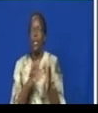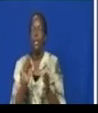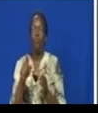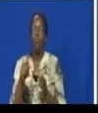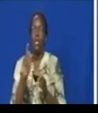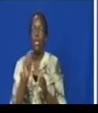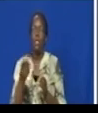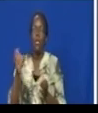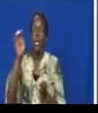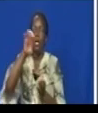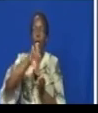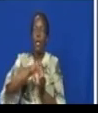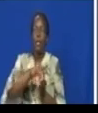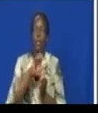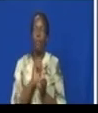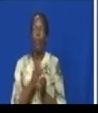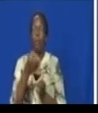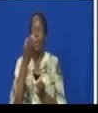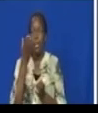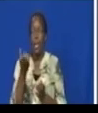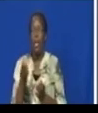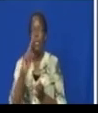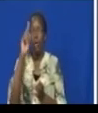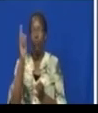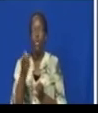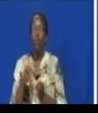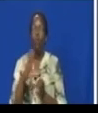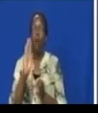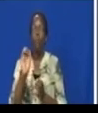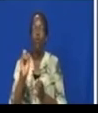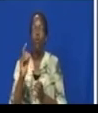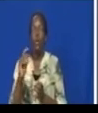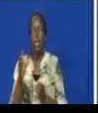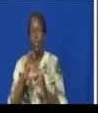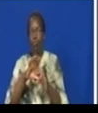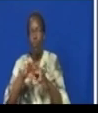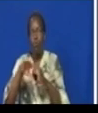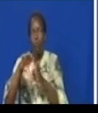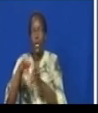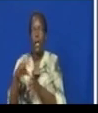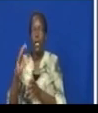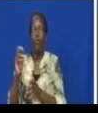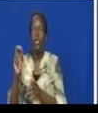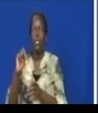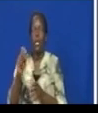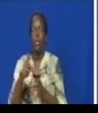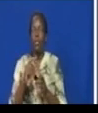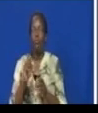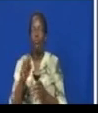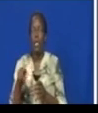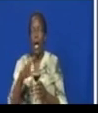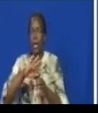increasing. But here is a question of a body that is moving at a constant speed and yet it is accelerating. Now,